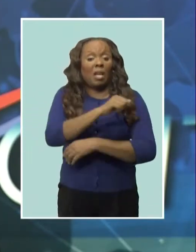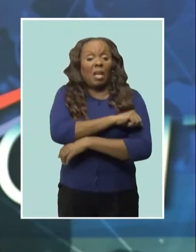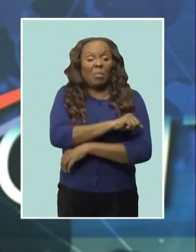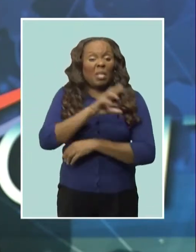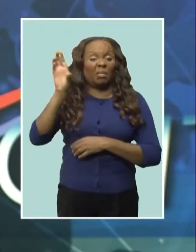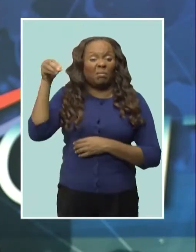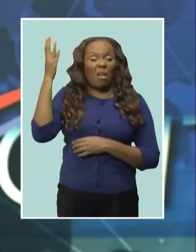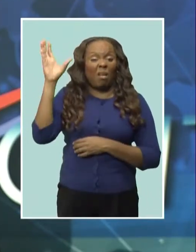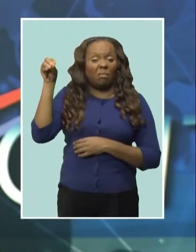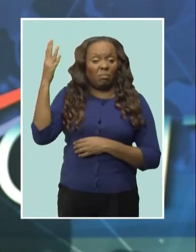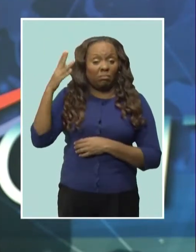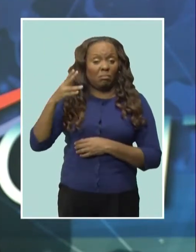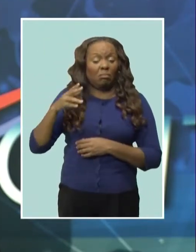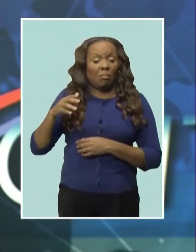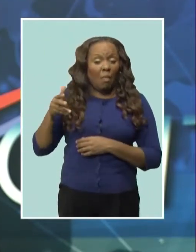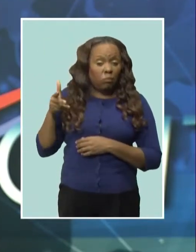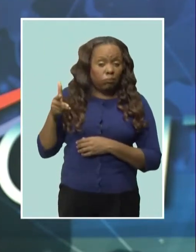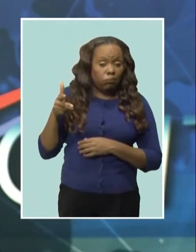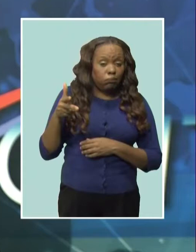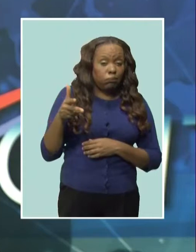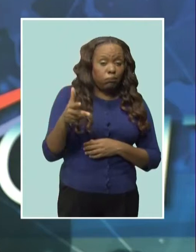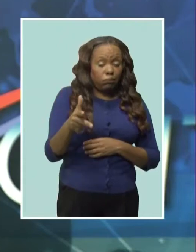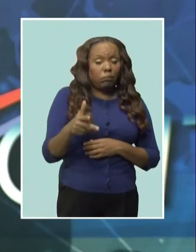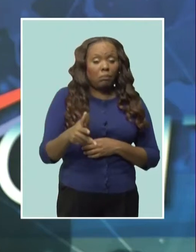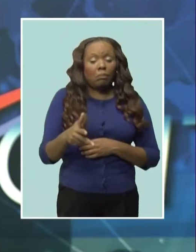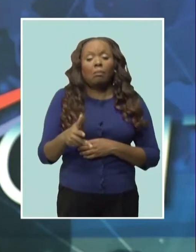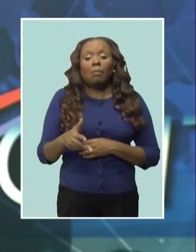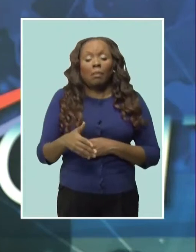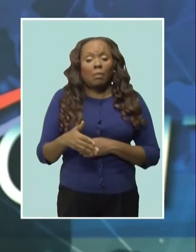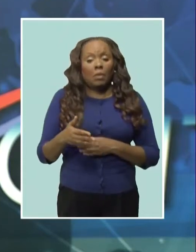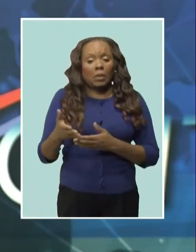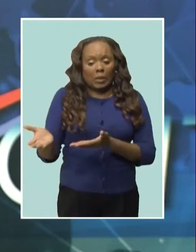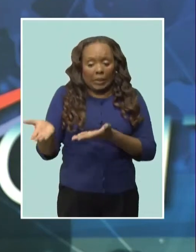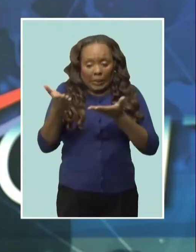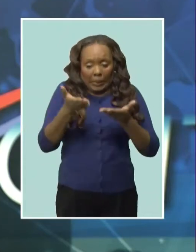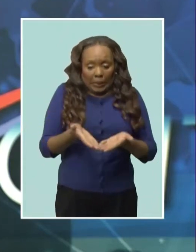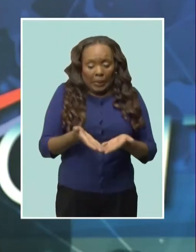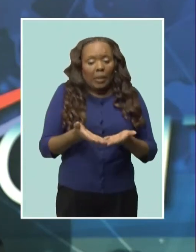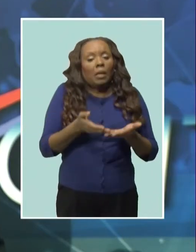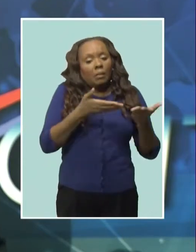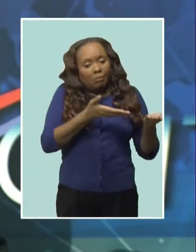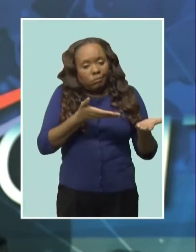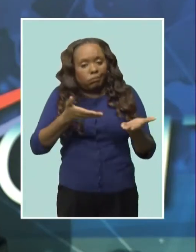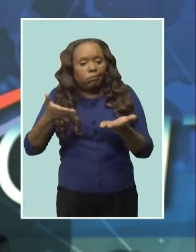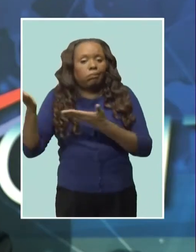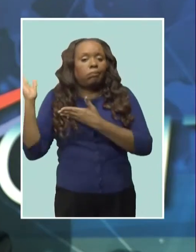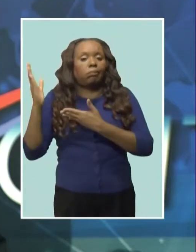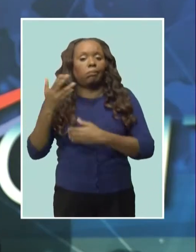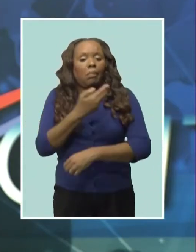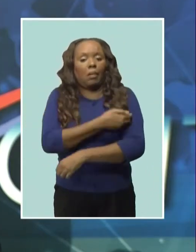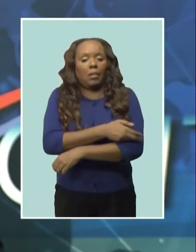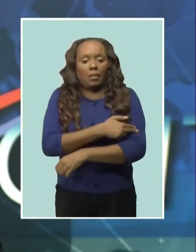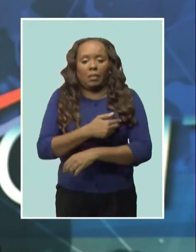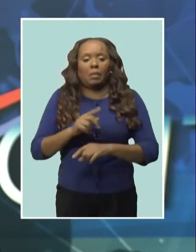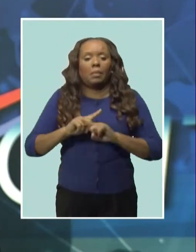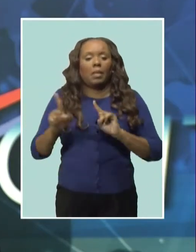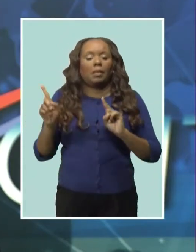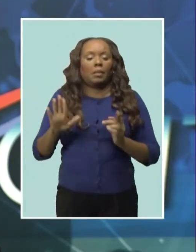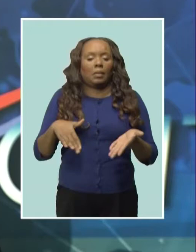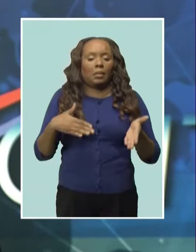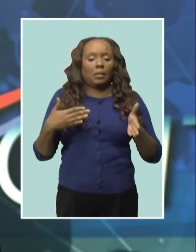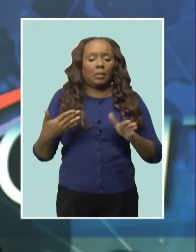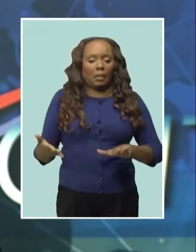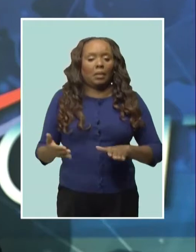ambulance service were summoned to the area. They transported the victim to the Queen Elizabeth Hospital, where he was subsequently pronounced dead by